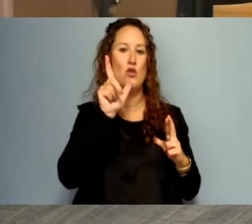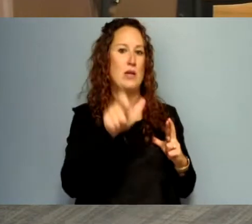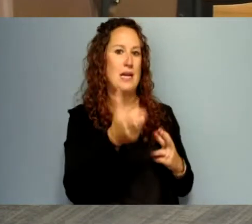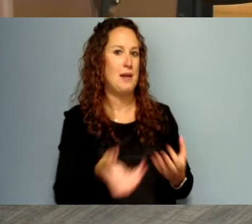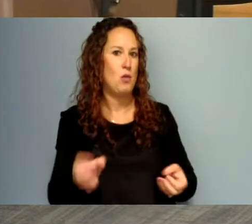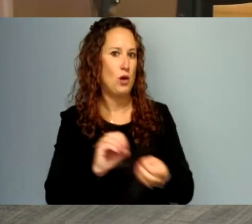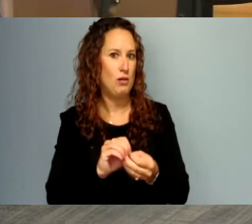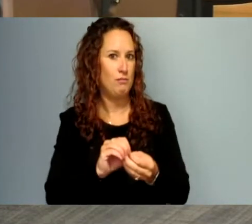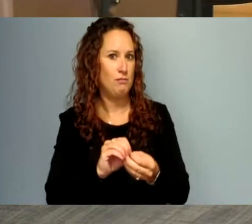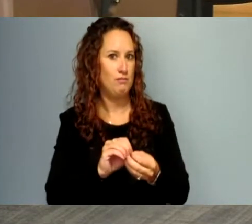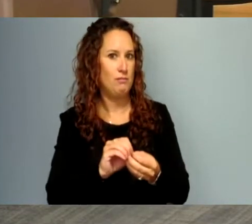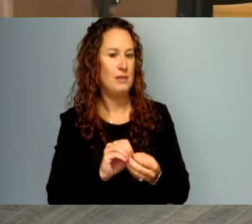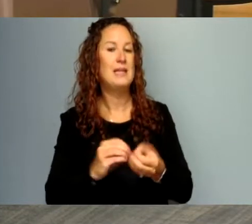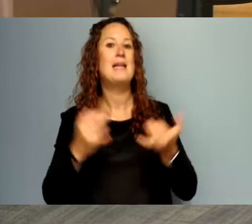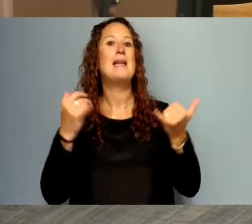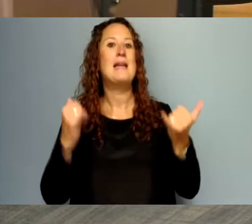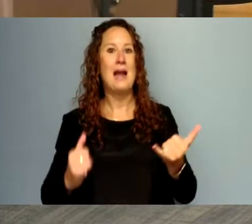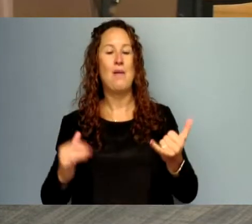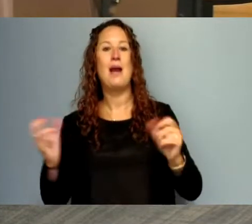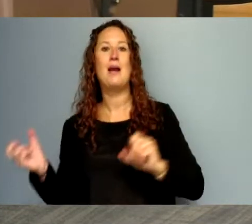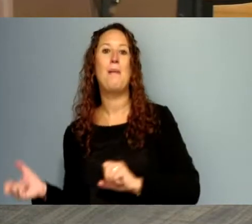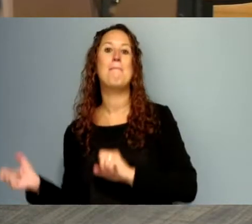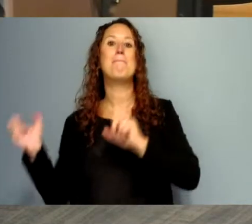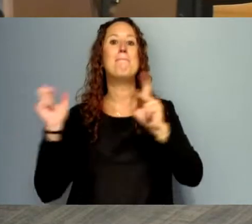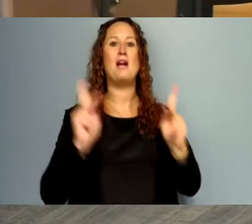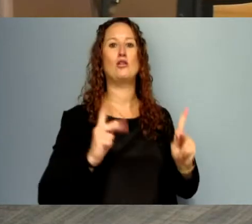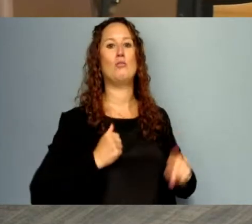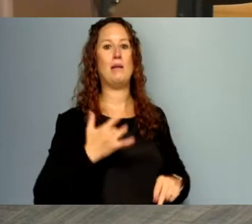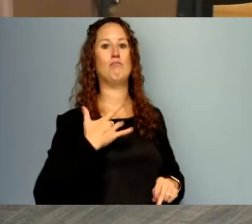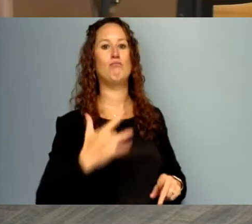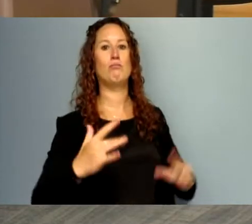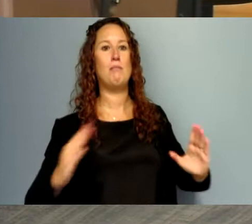I'm able to go back to the normal pyramid